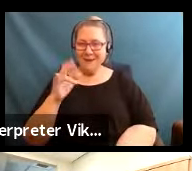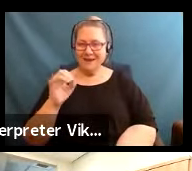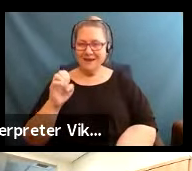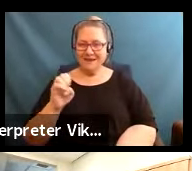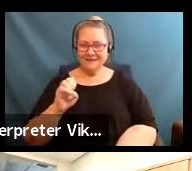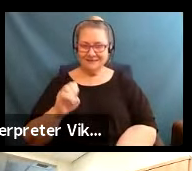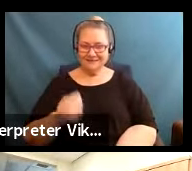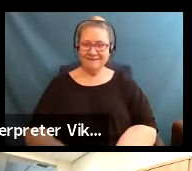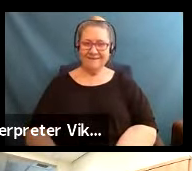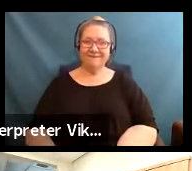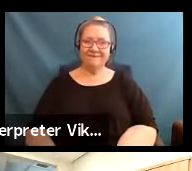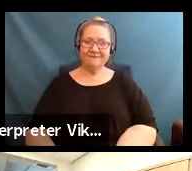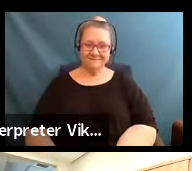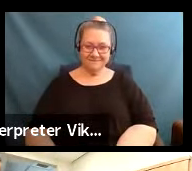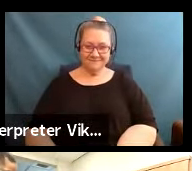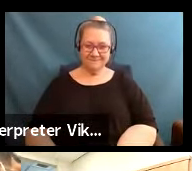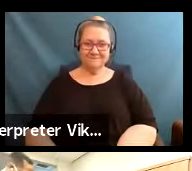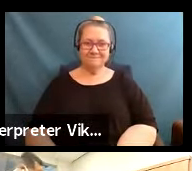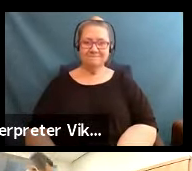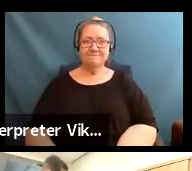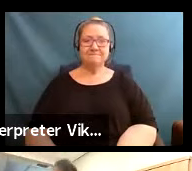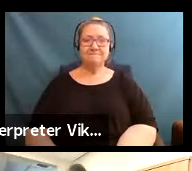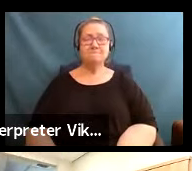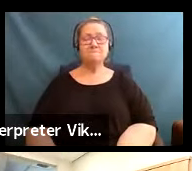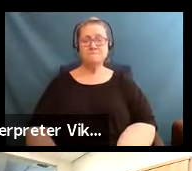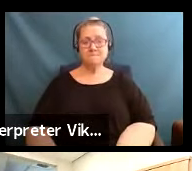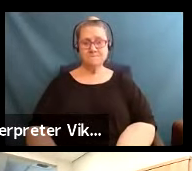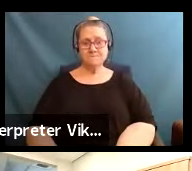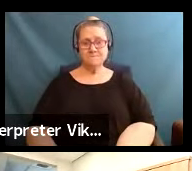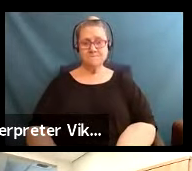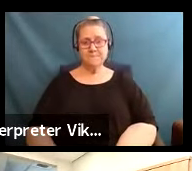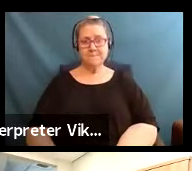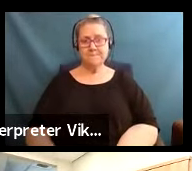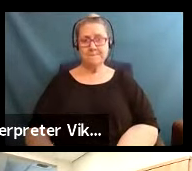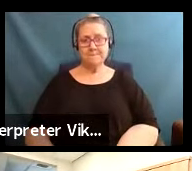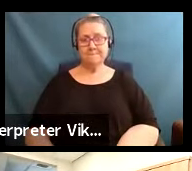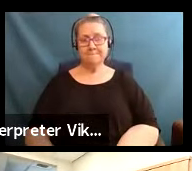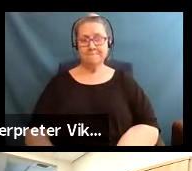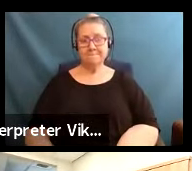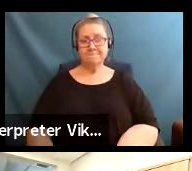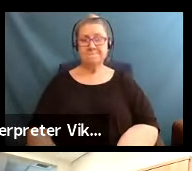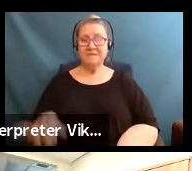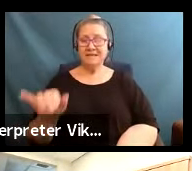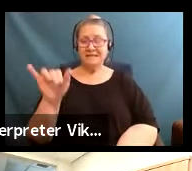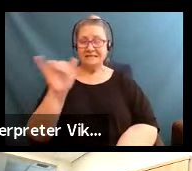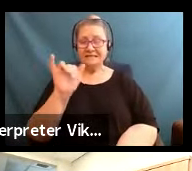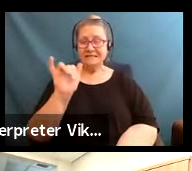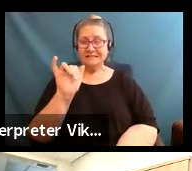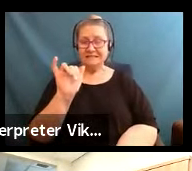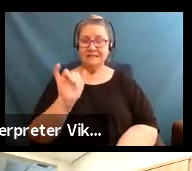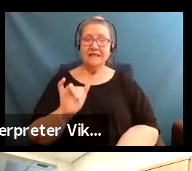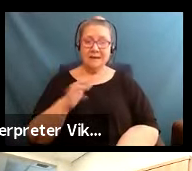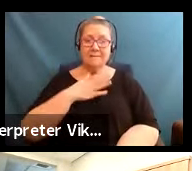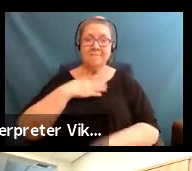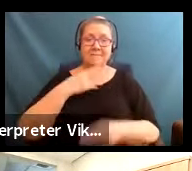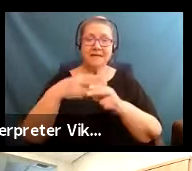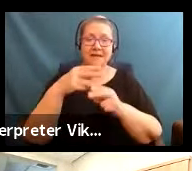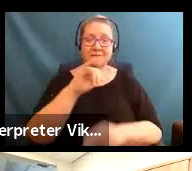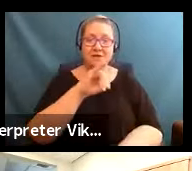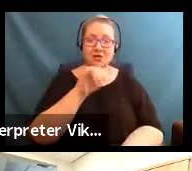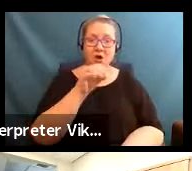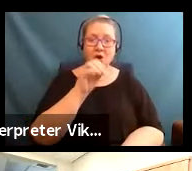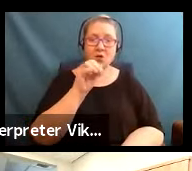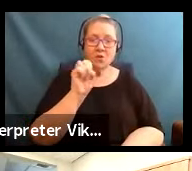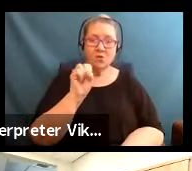allowing me to make a few comments. Well, just like Mike just mentioned, my name is Jose Padilla. I'm the executive director